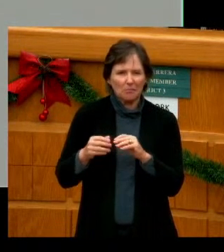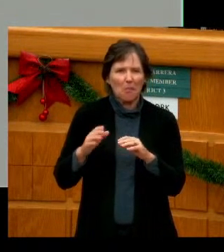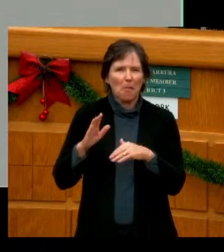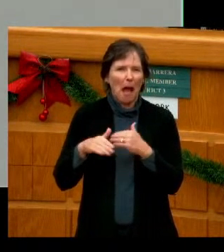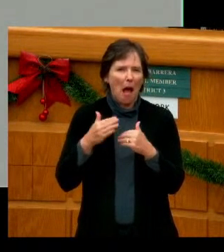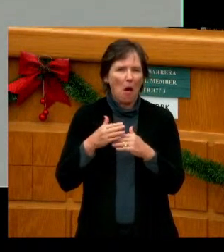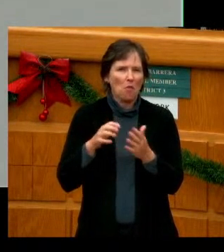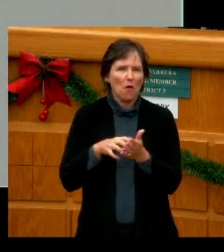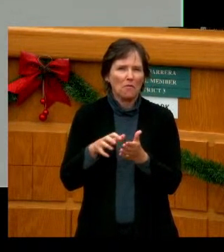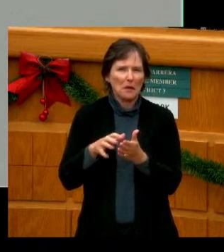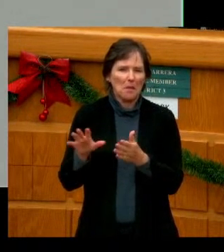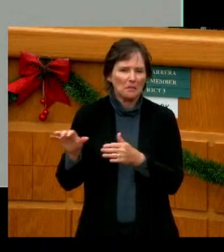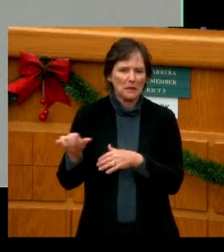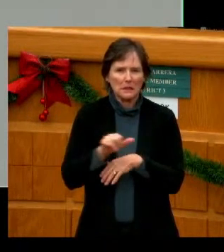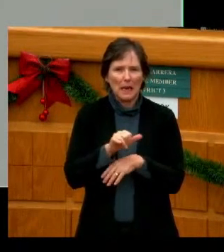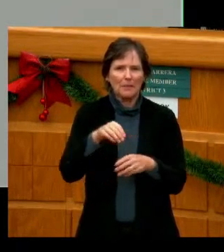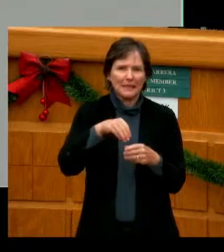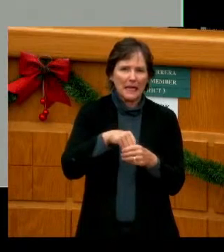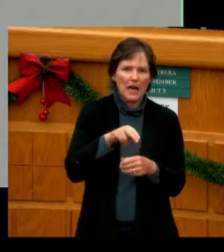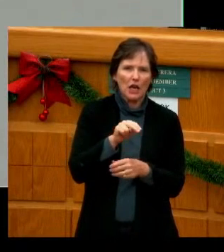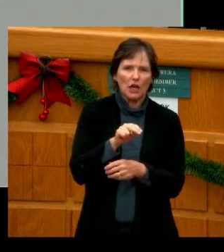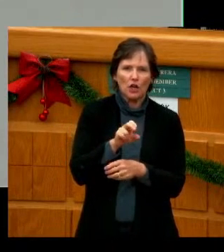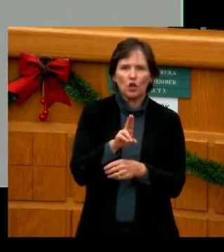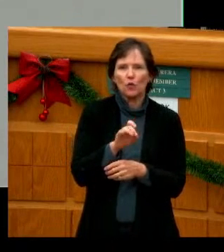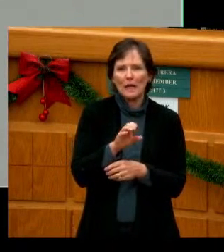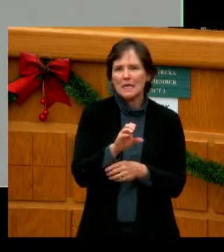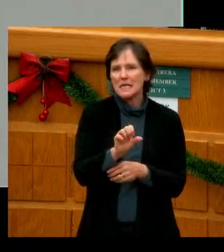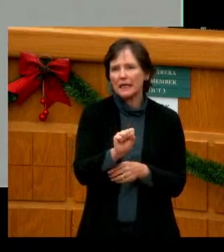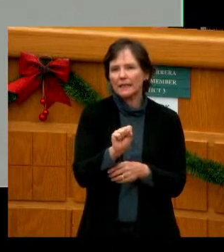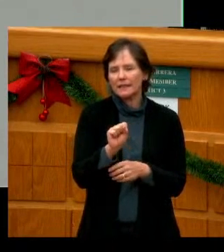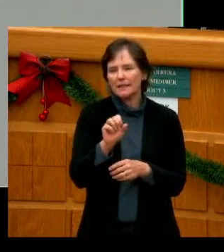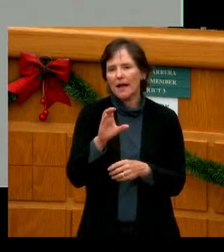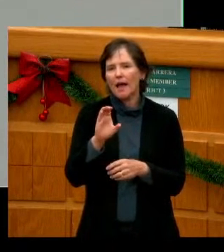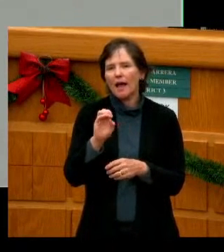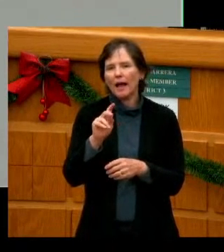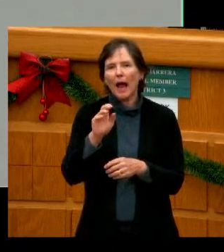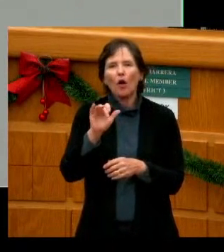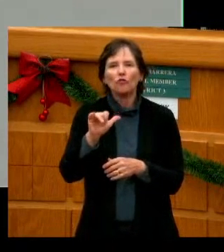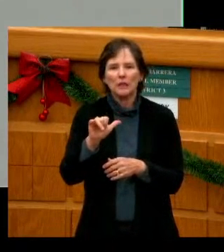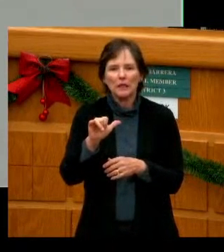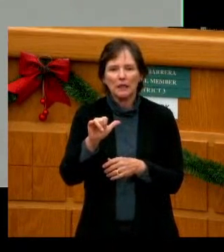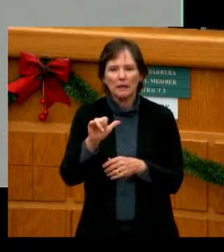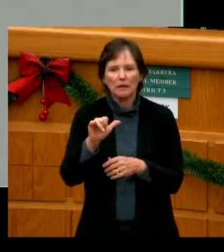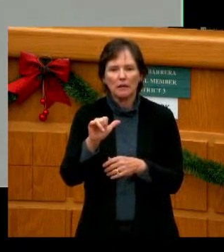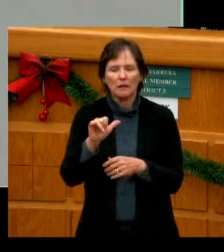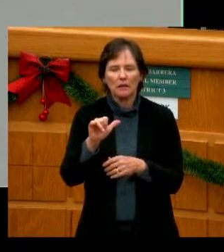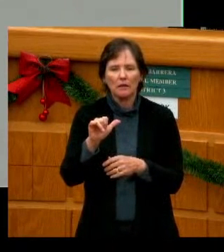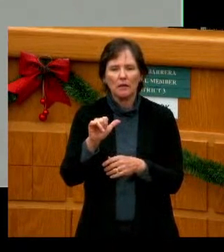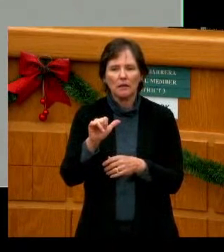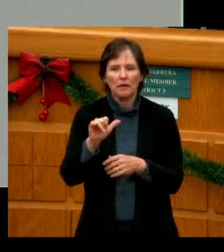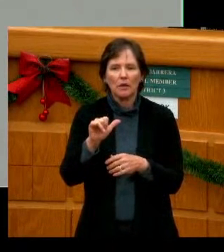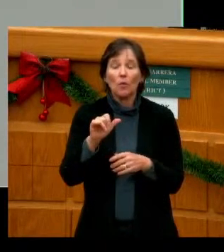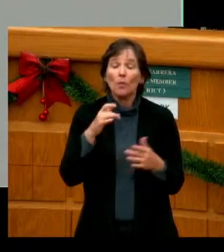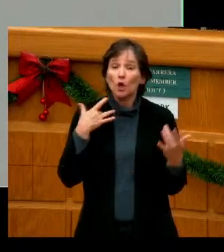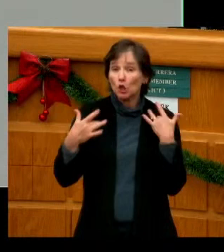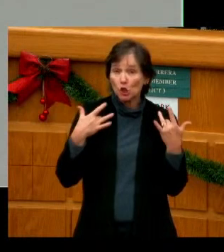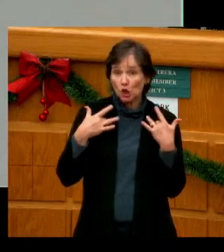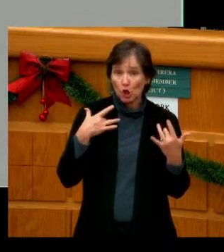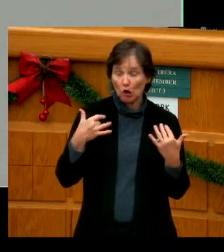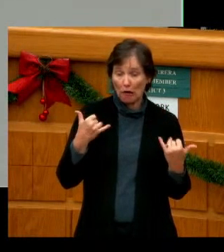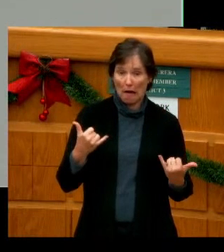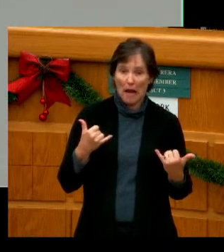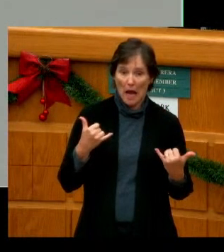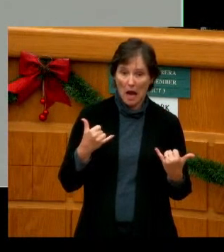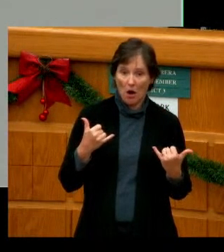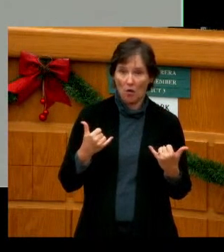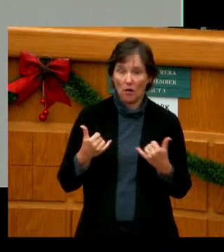the same amount of cases as there are in Nueces total. So we're definitely in an outbreak right now. One thing